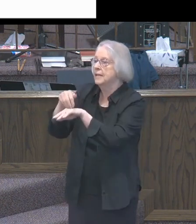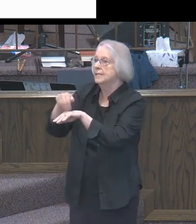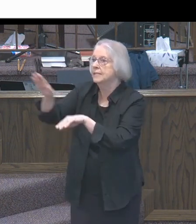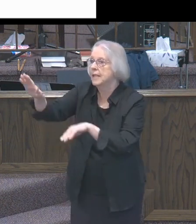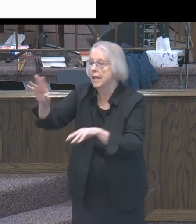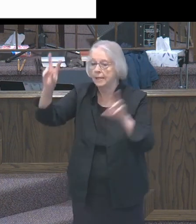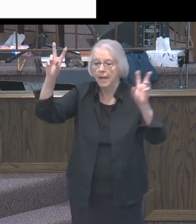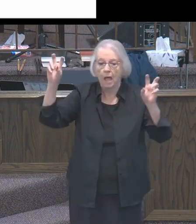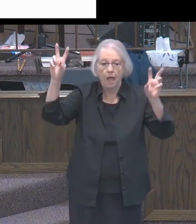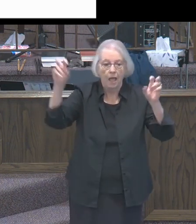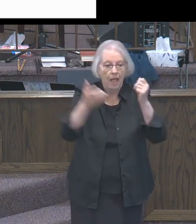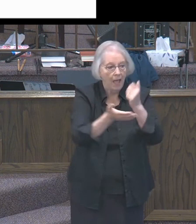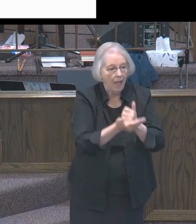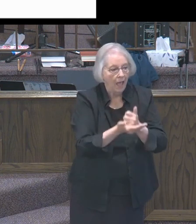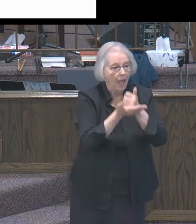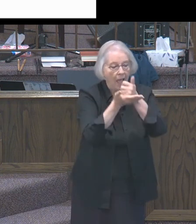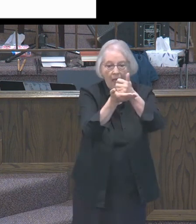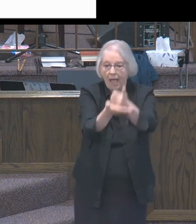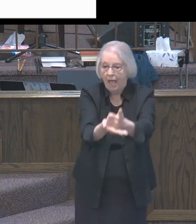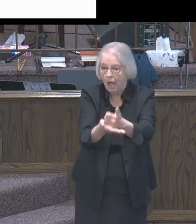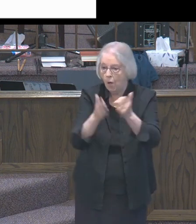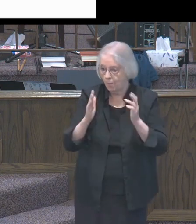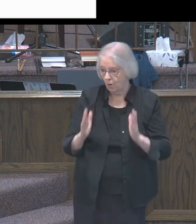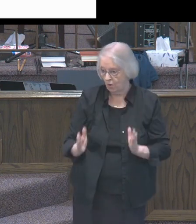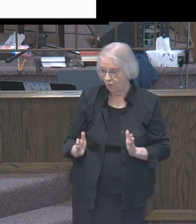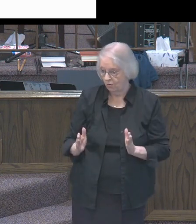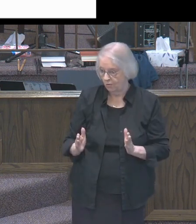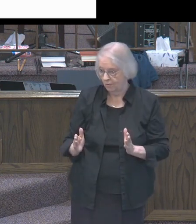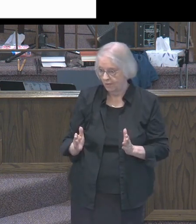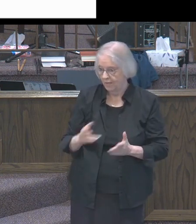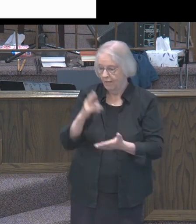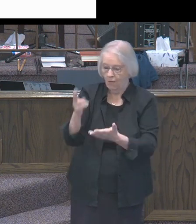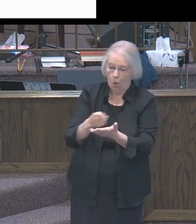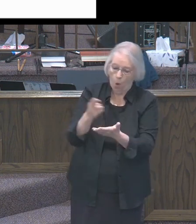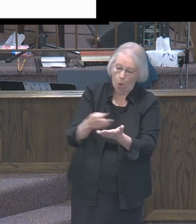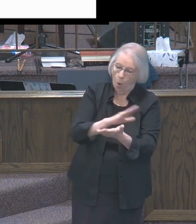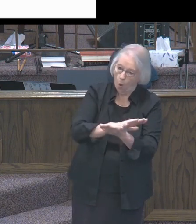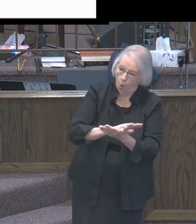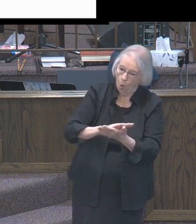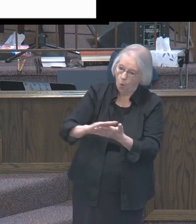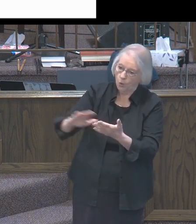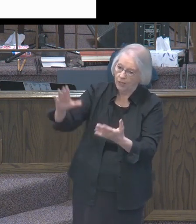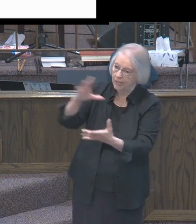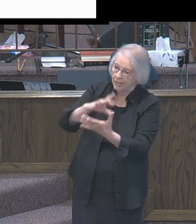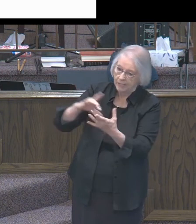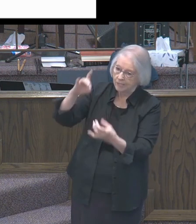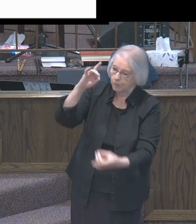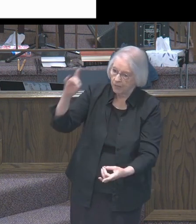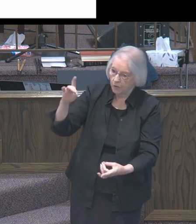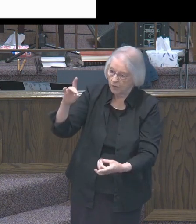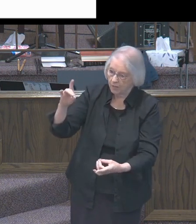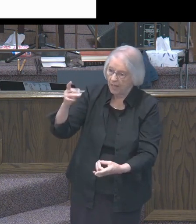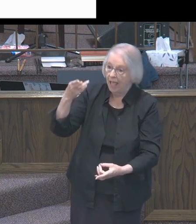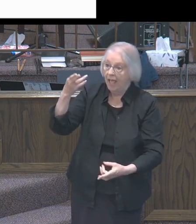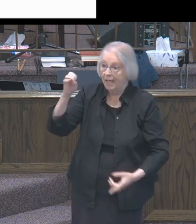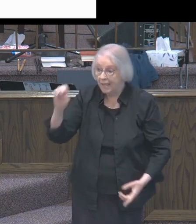helper, the Spirit of truth, and he will remain with you